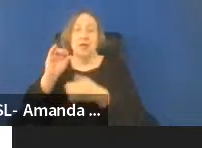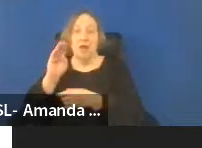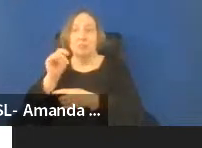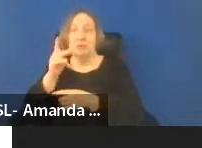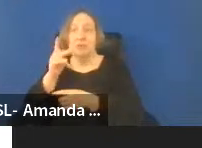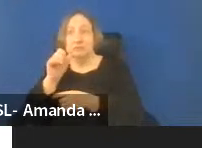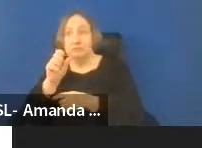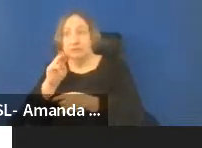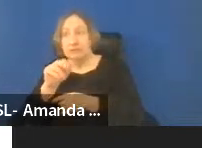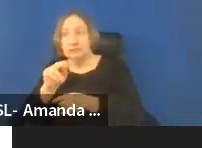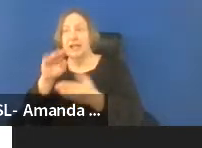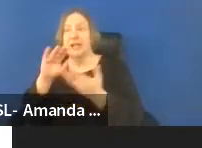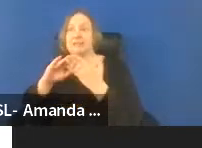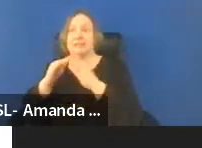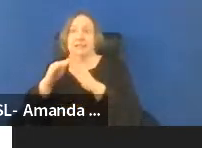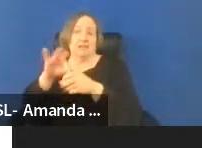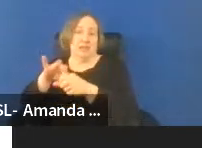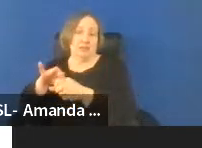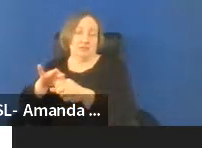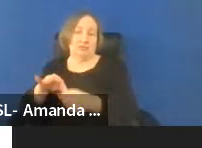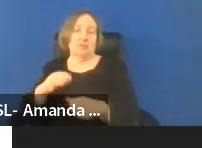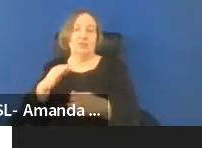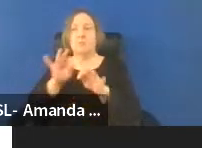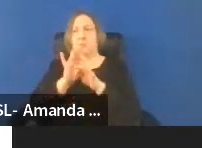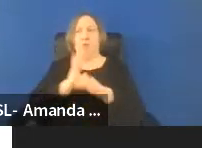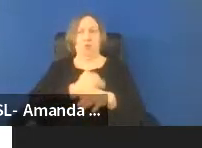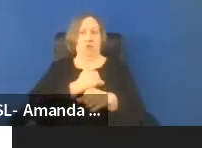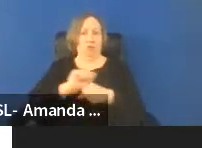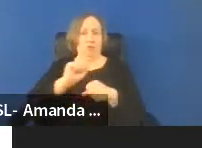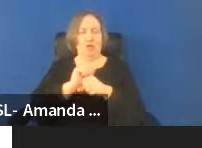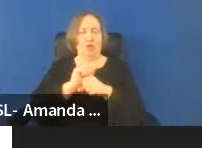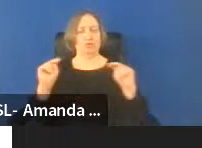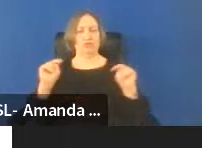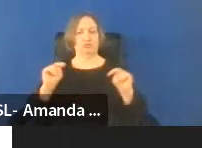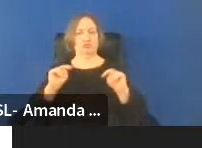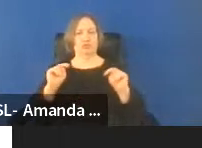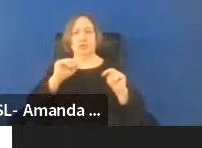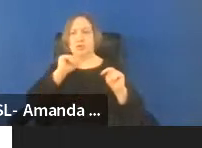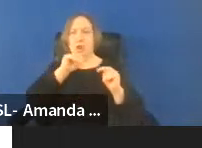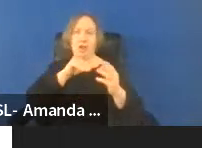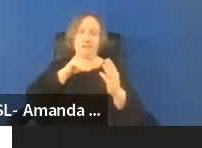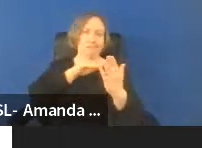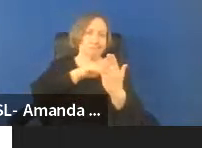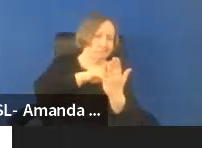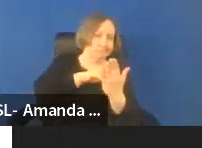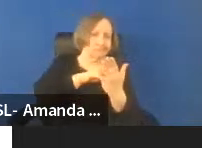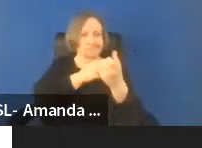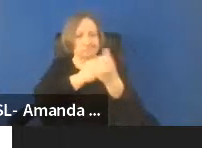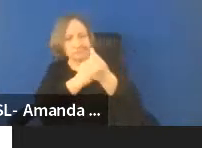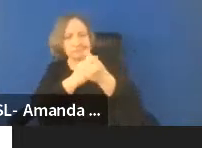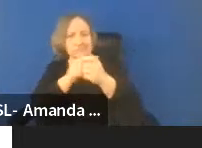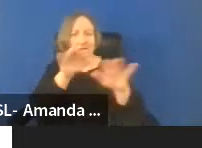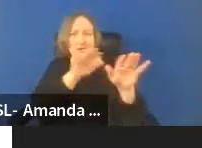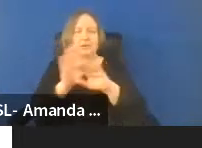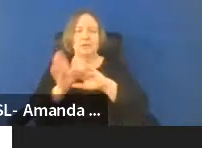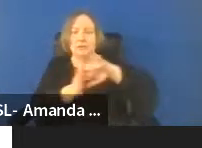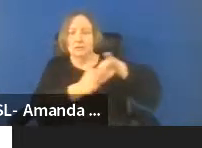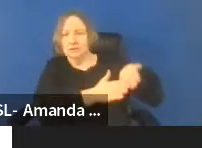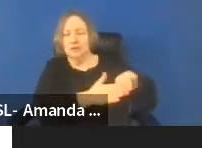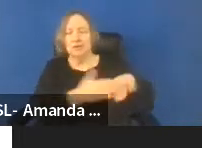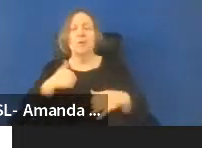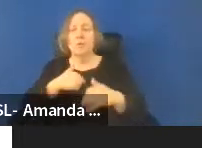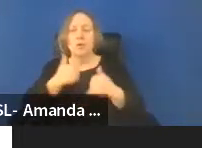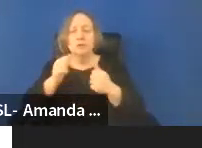the work of the Council Clerk be neutral and unbiased. We strive very hard to support the members